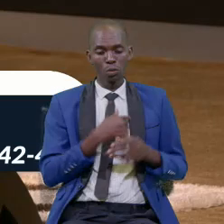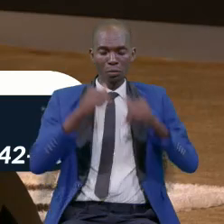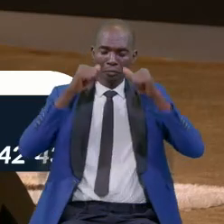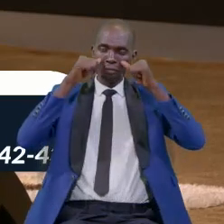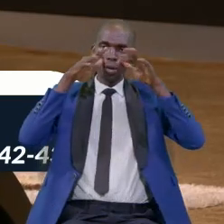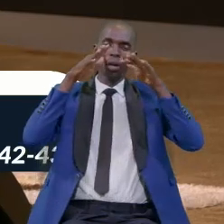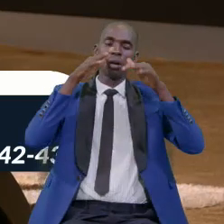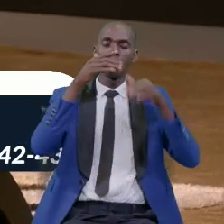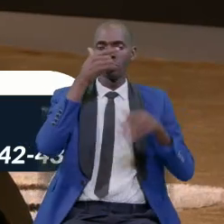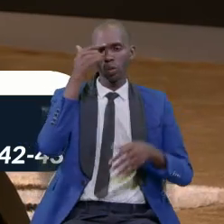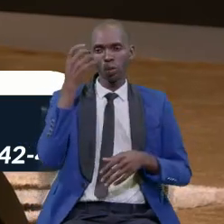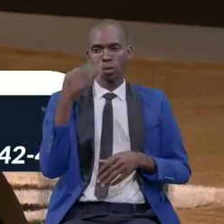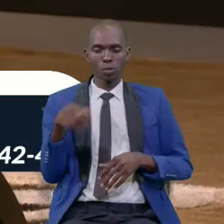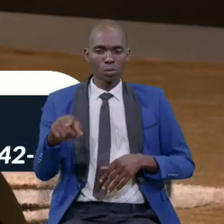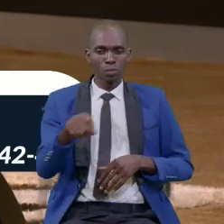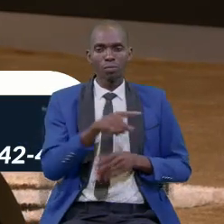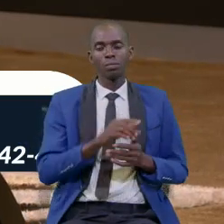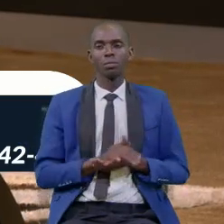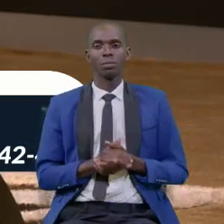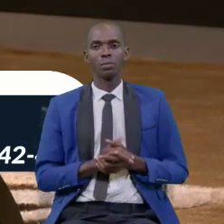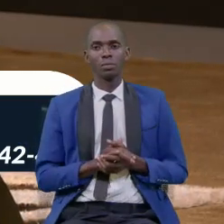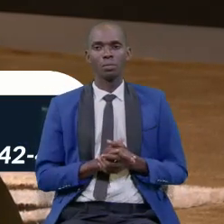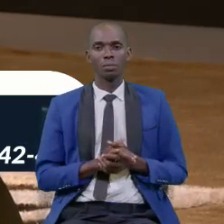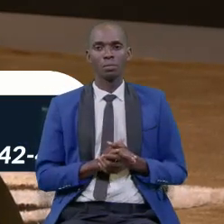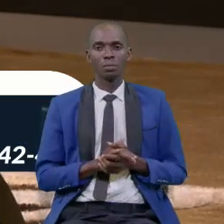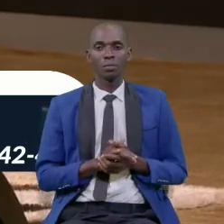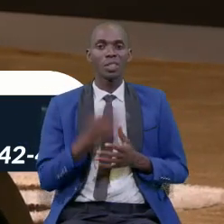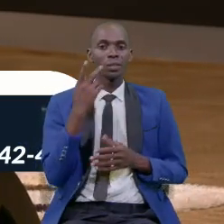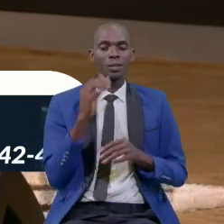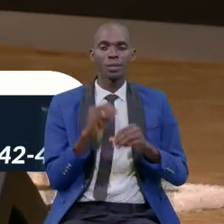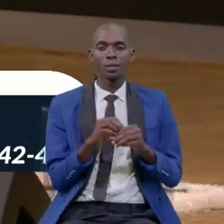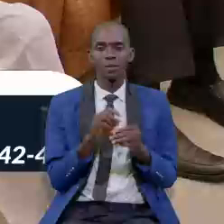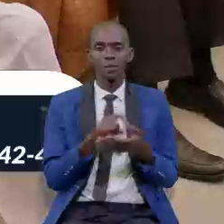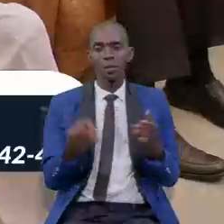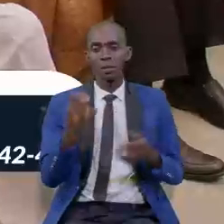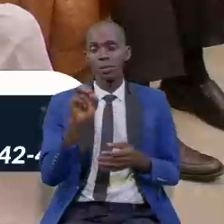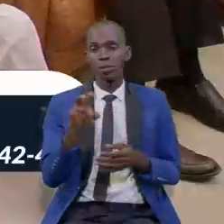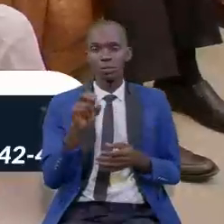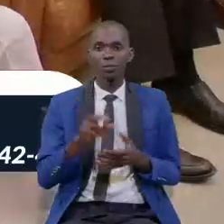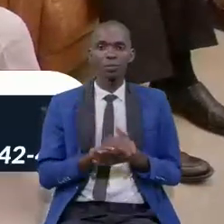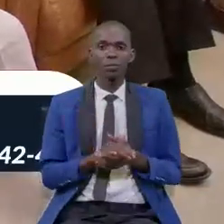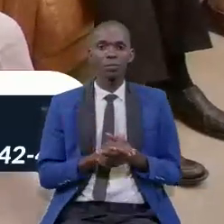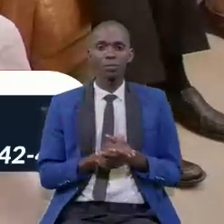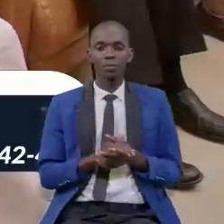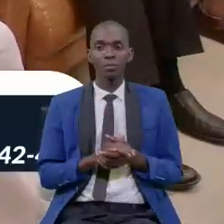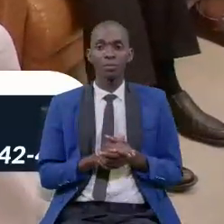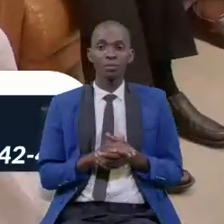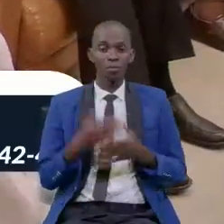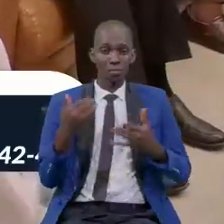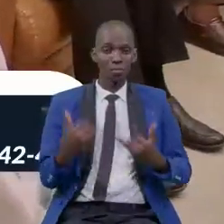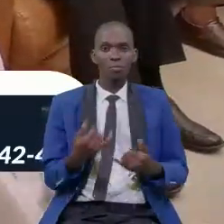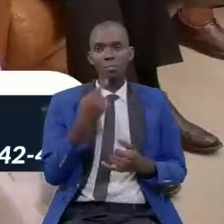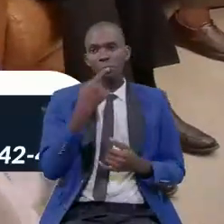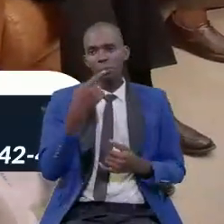because of you. And look at verse 12 there. In verse 12, it now